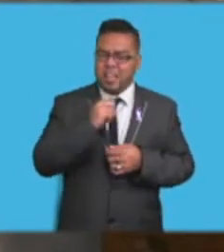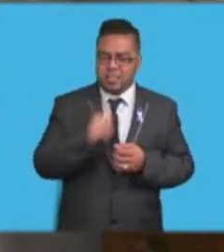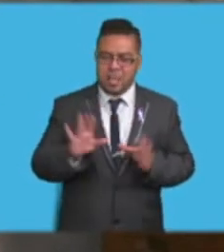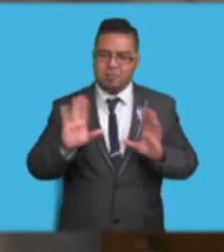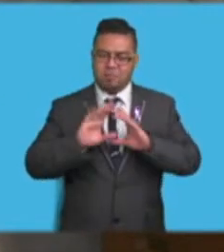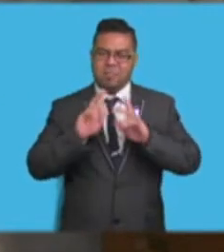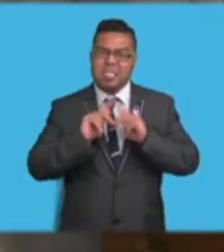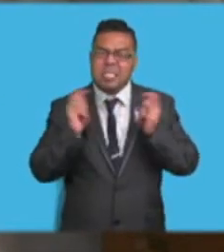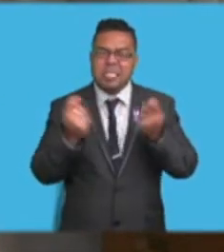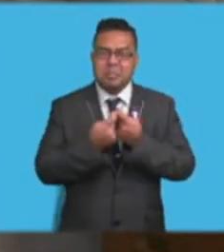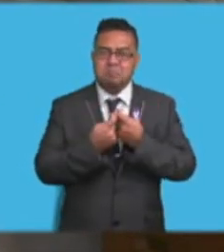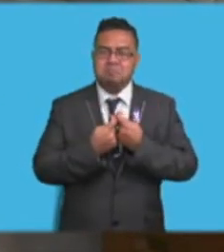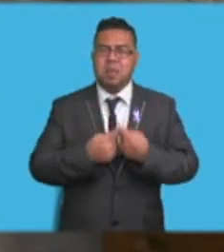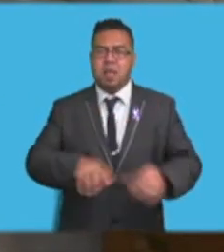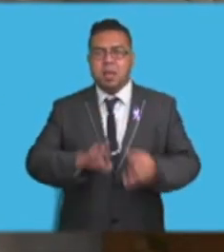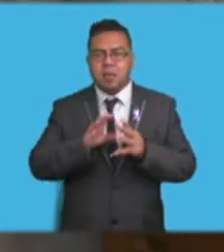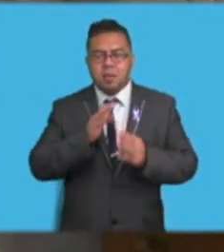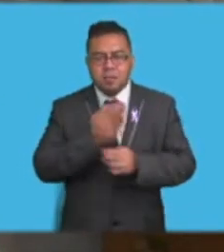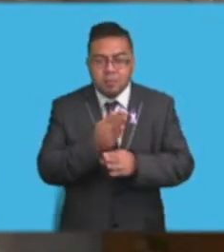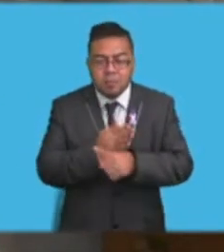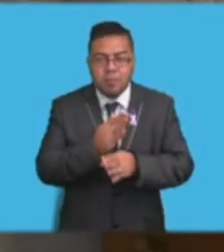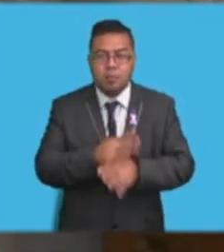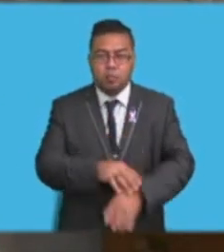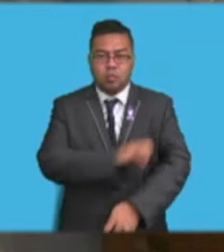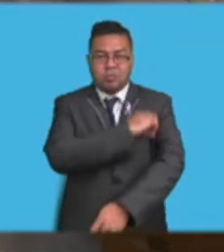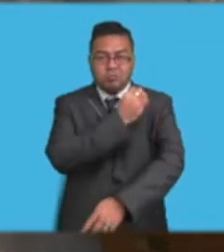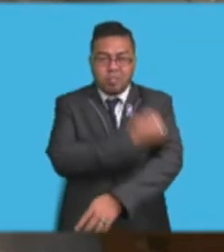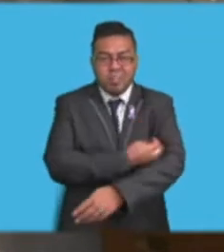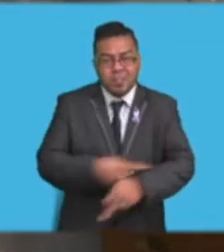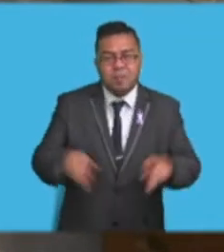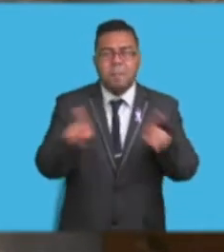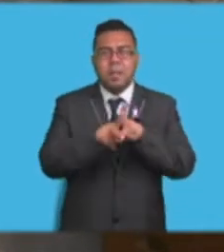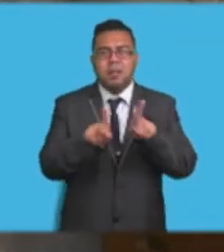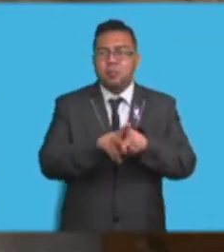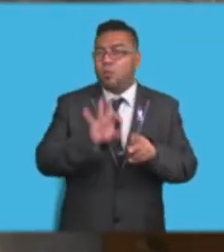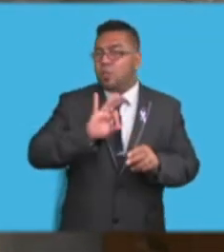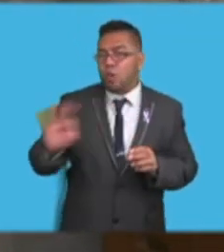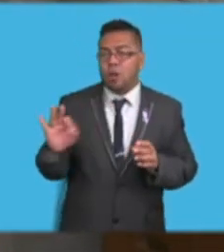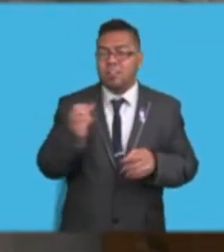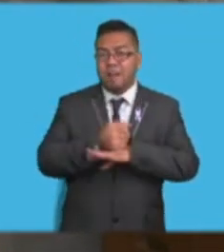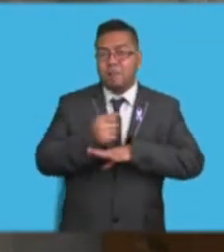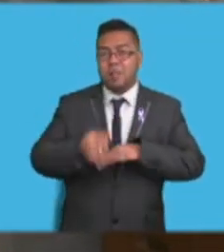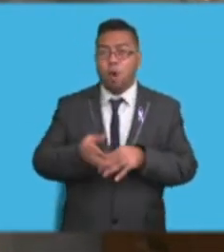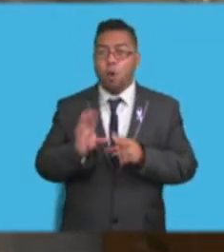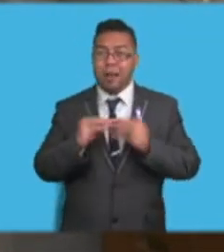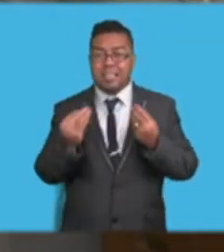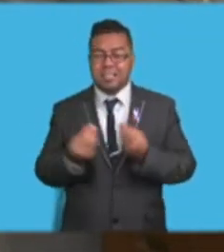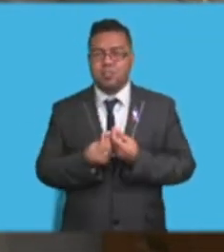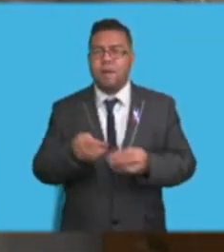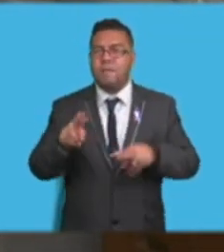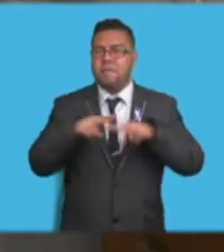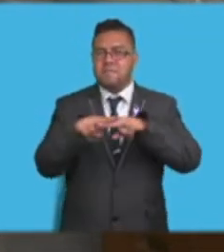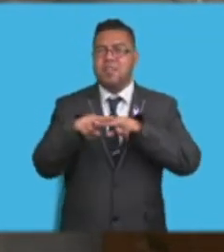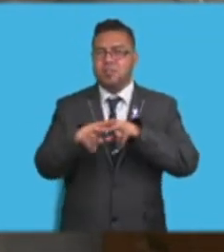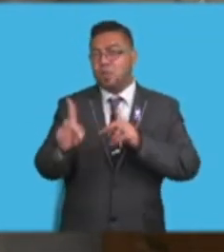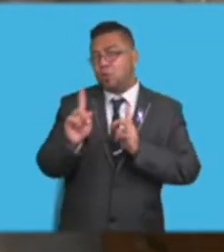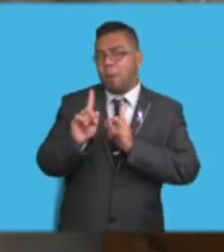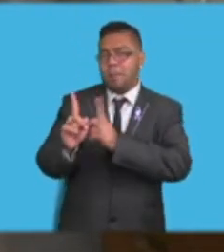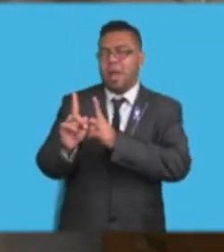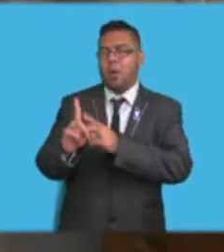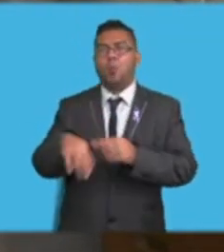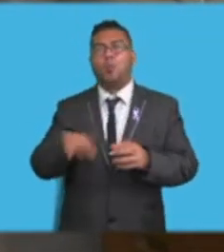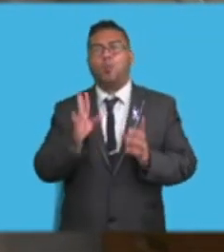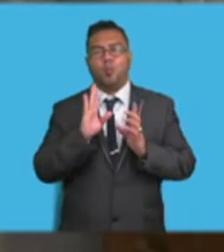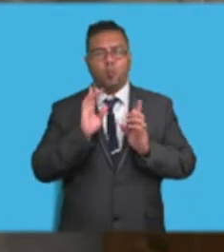effort and commitment across government and the strengthening of partnerships with non-government organizations for Fiji to comply with the principles of